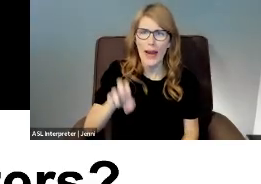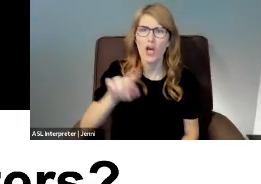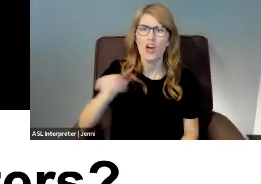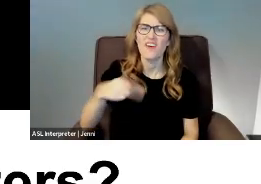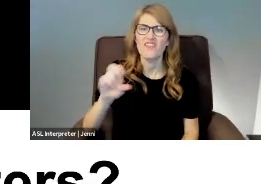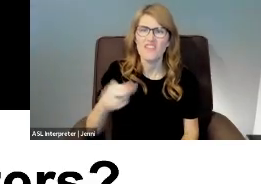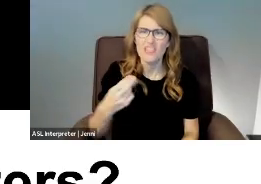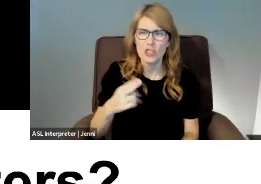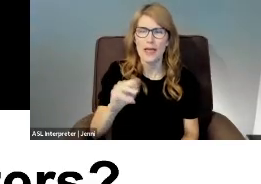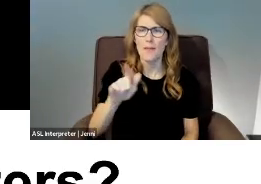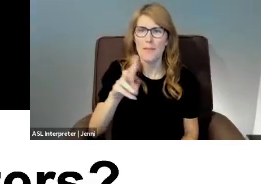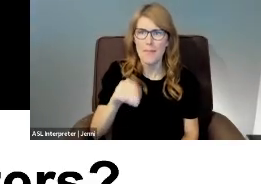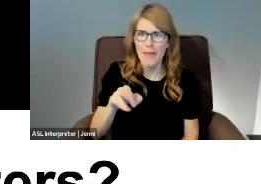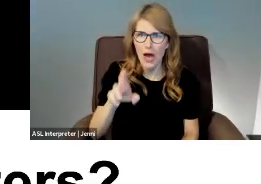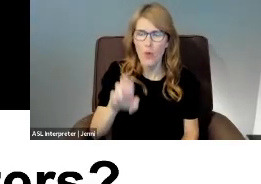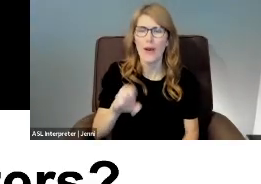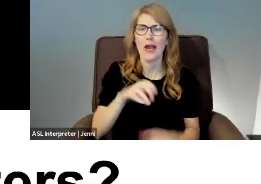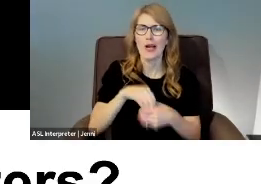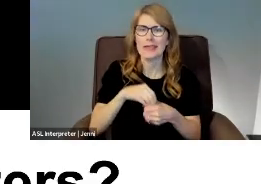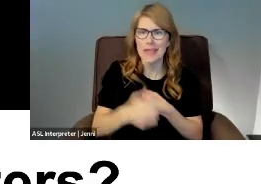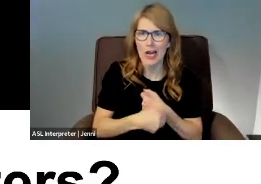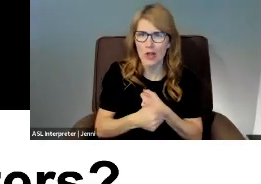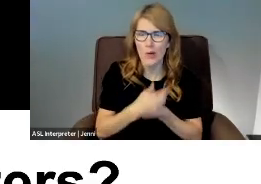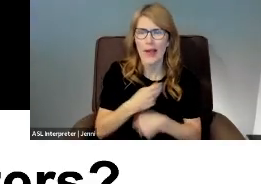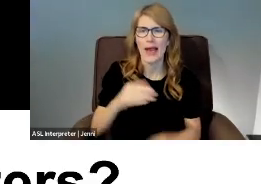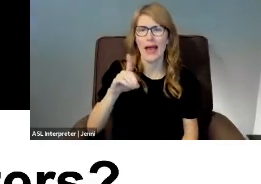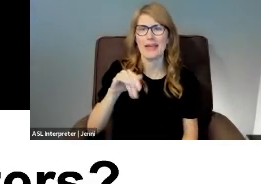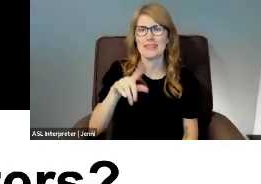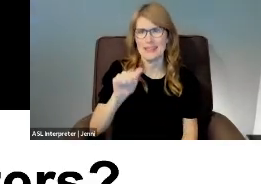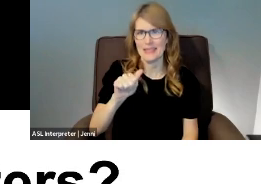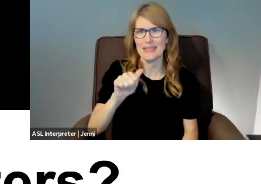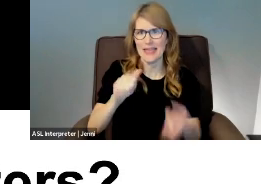supply chain attacks, insider threats, and data breaches.